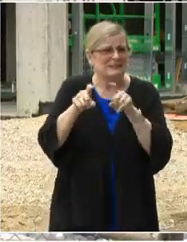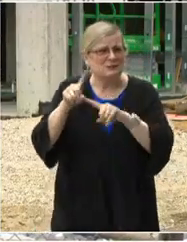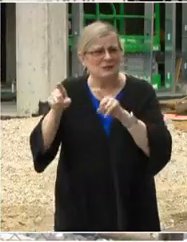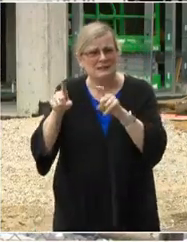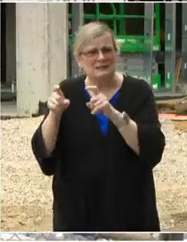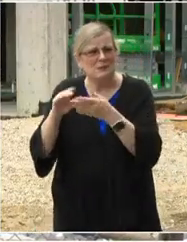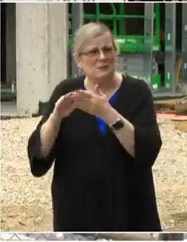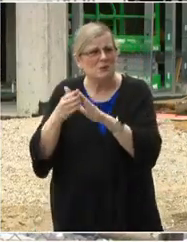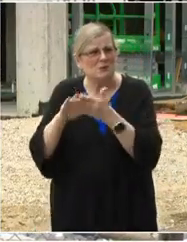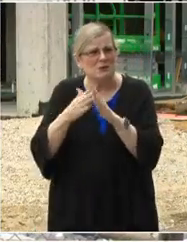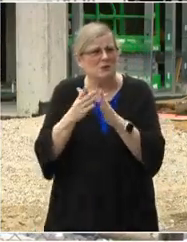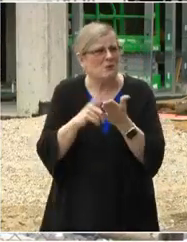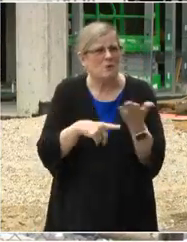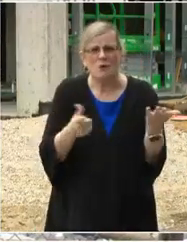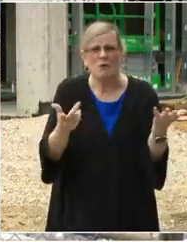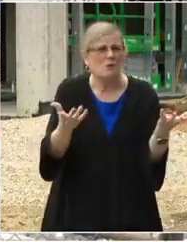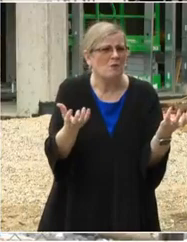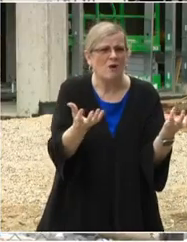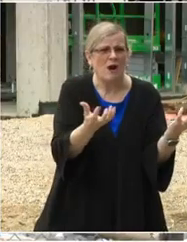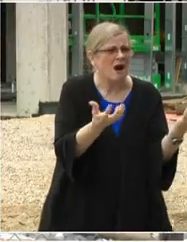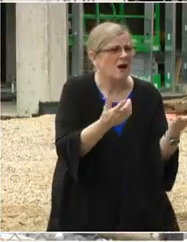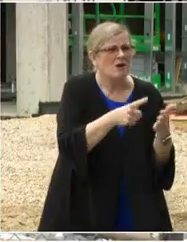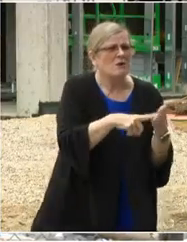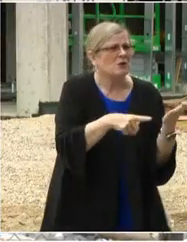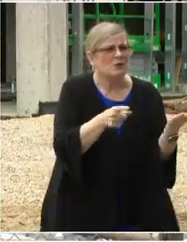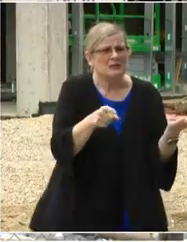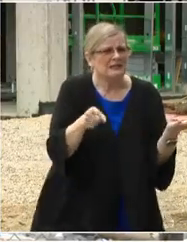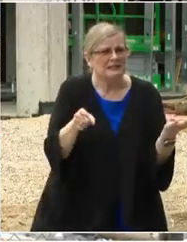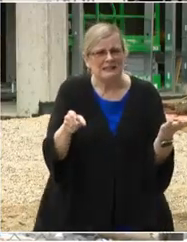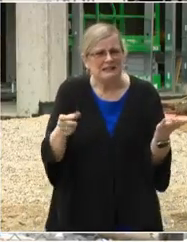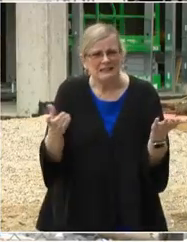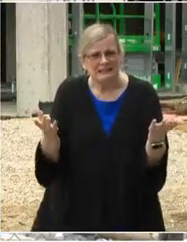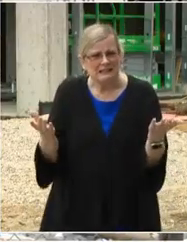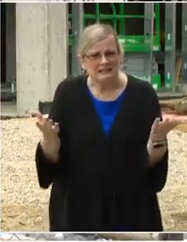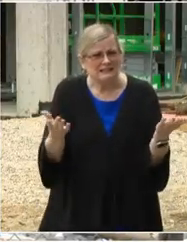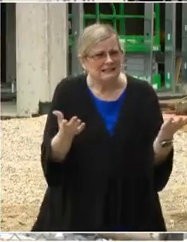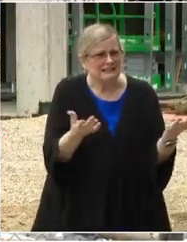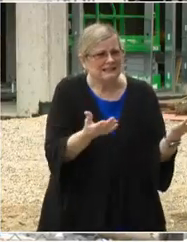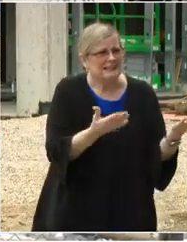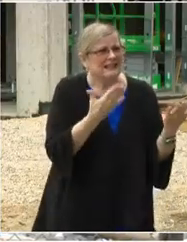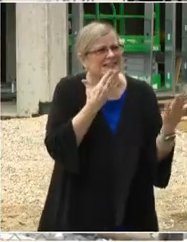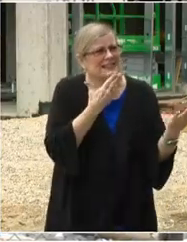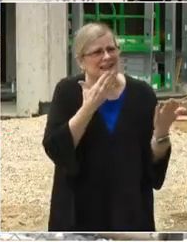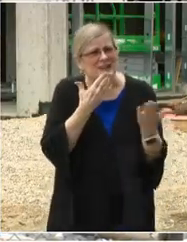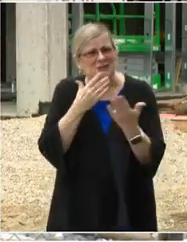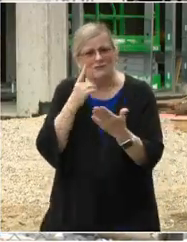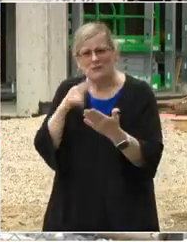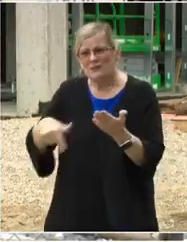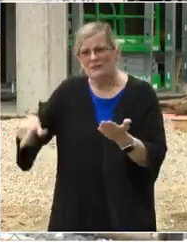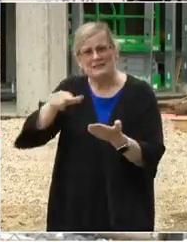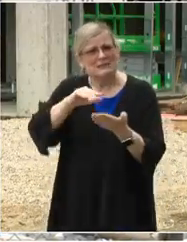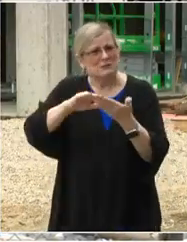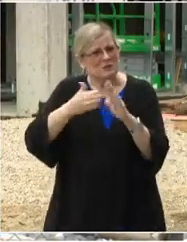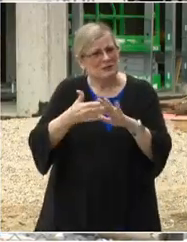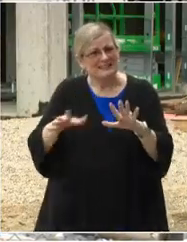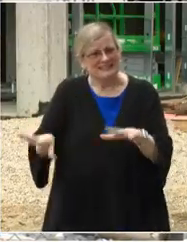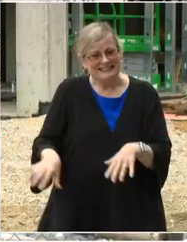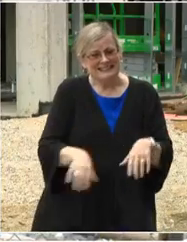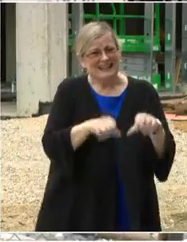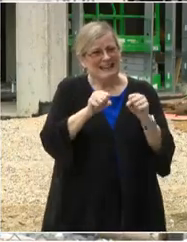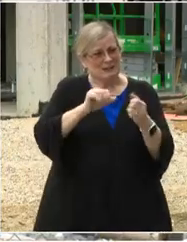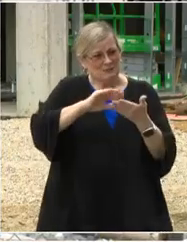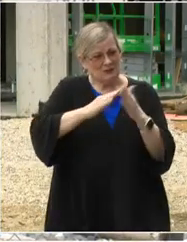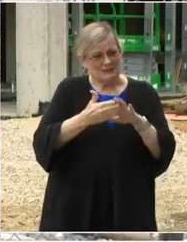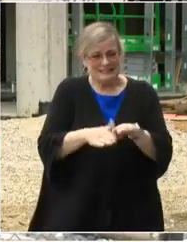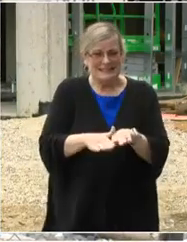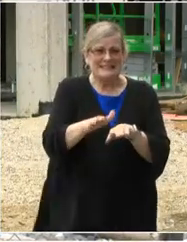ANC commissioners who really garnered the community. And I want to thank our community especially because it takes community stepping up and saying, we want